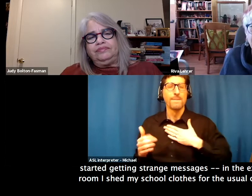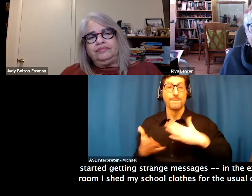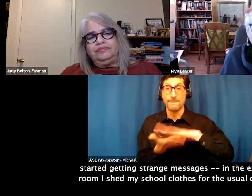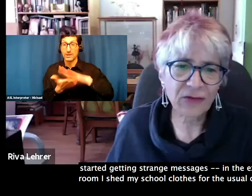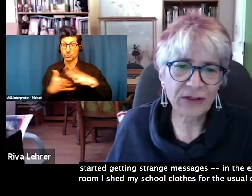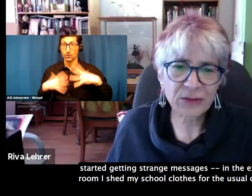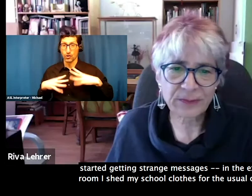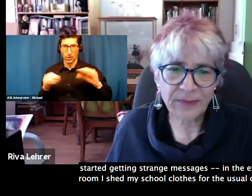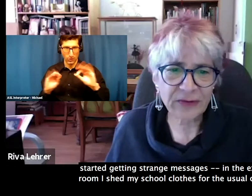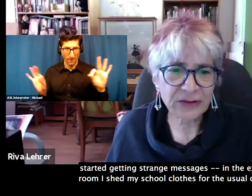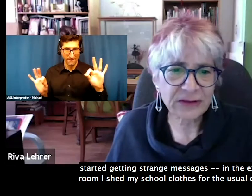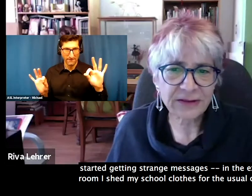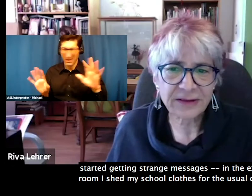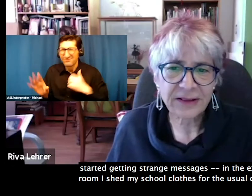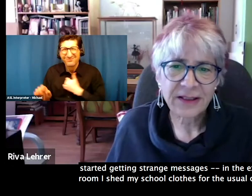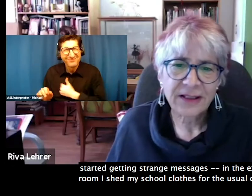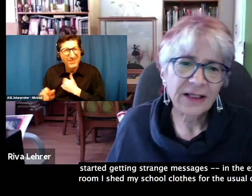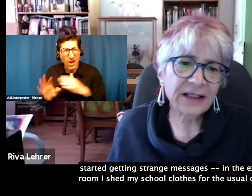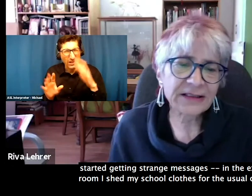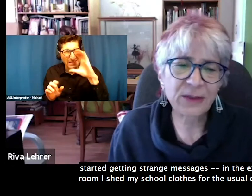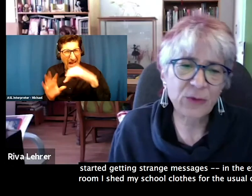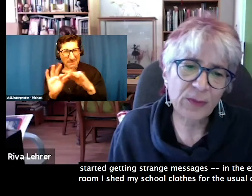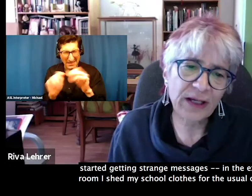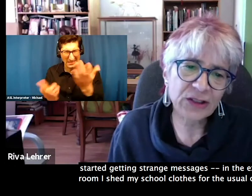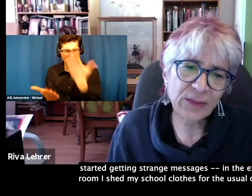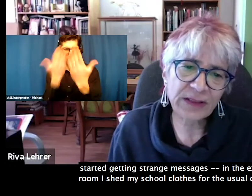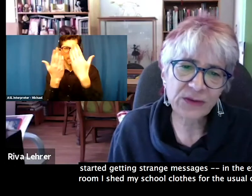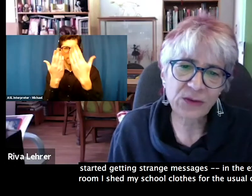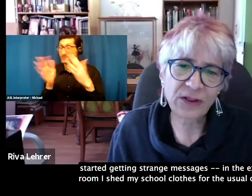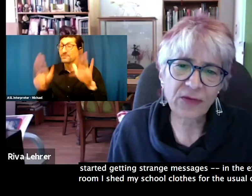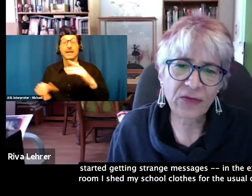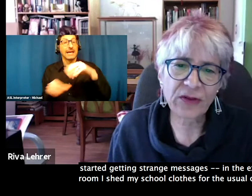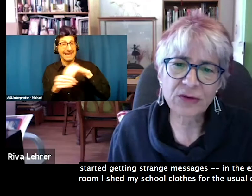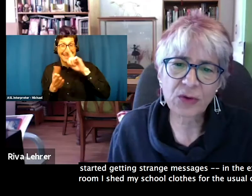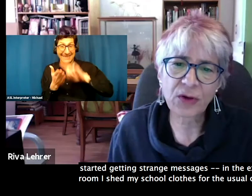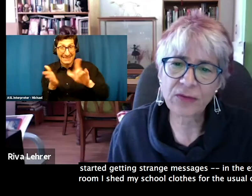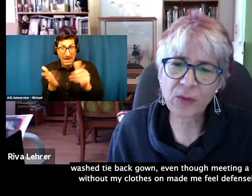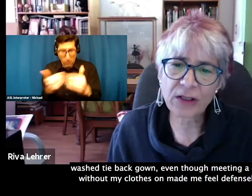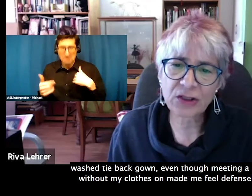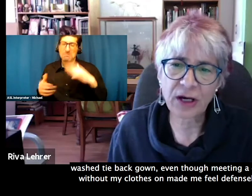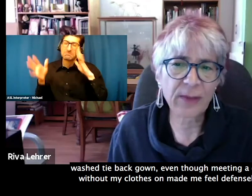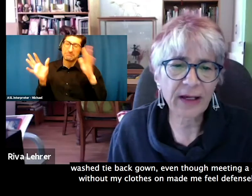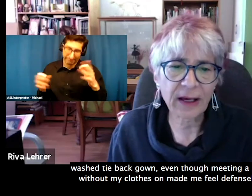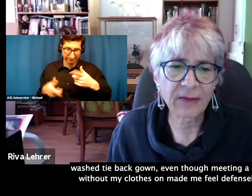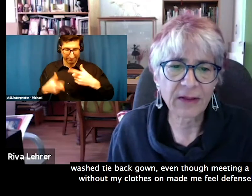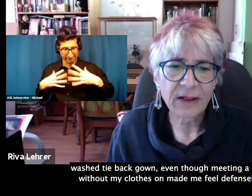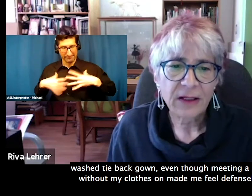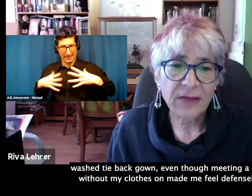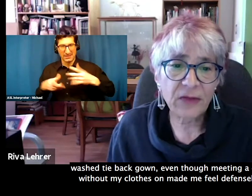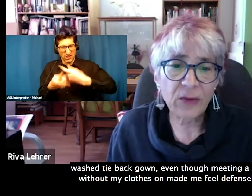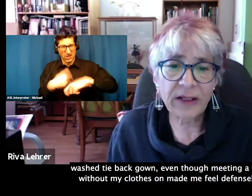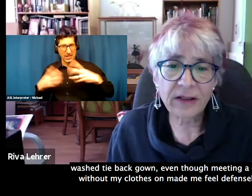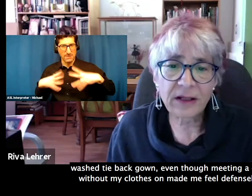Sorry, getting strange messages. In the exam room, I shed my school clothes for the usual overwashed tie-back gown.